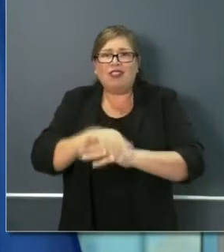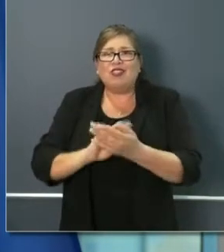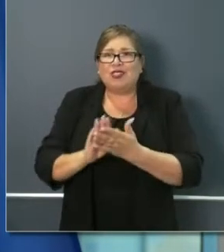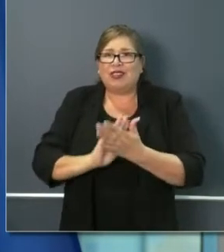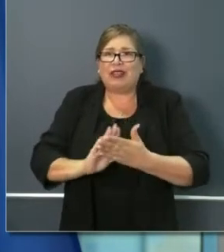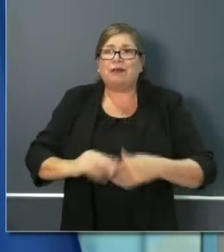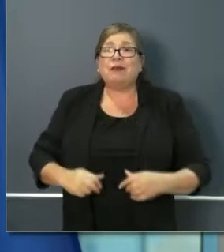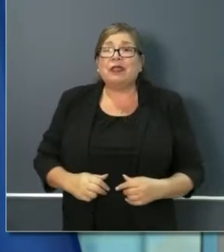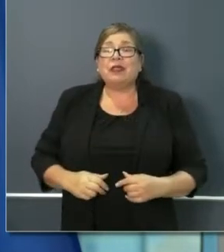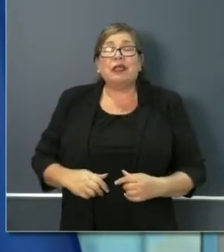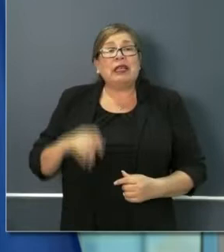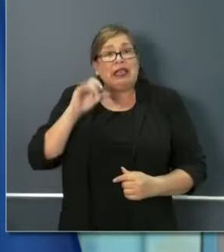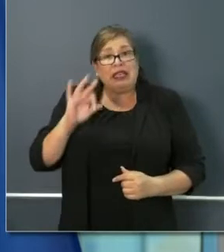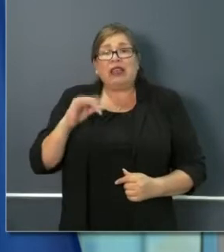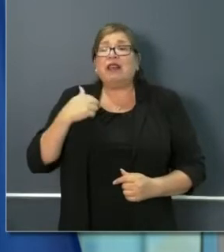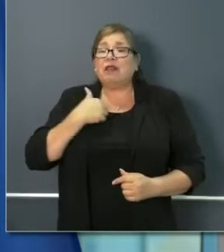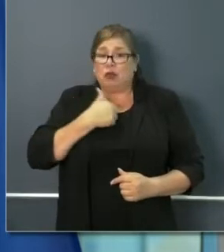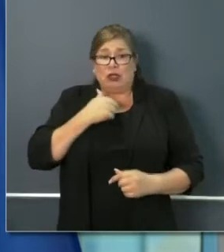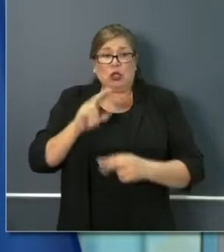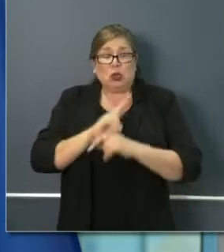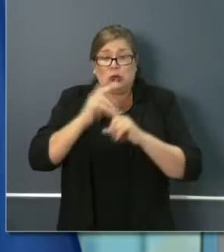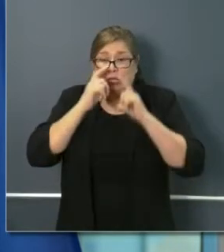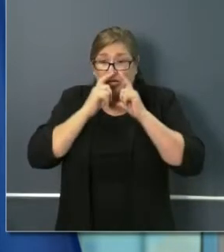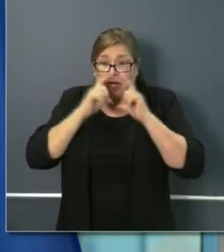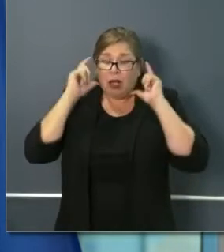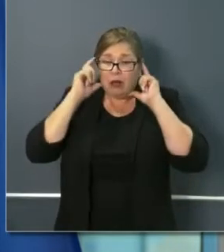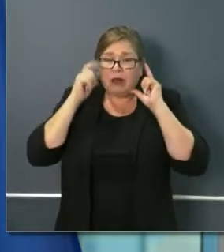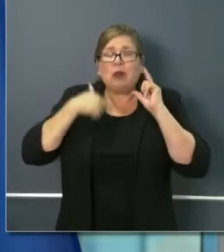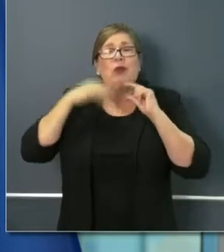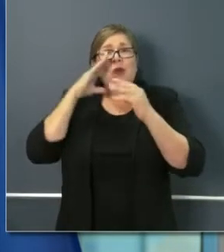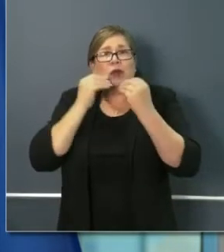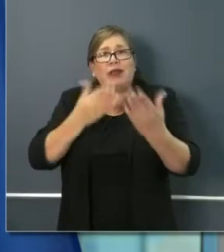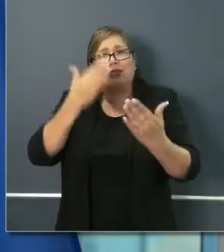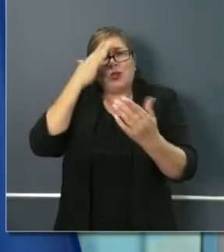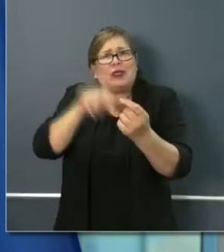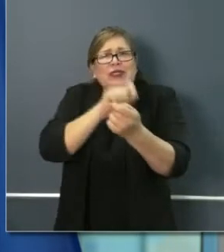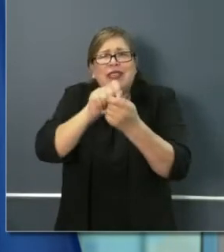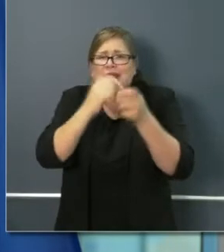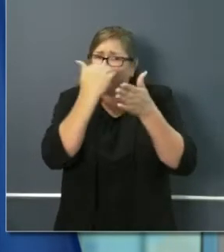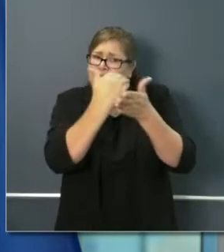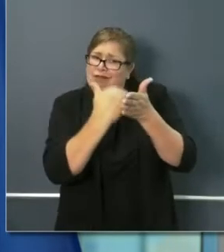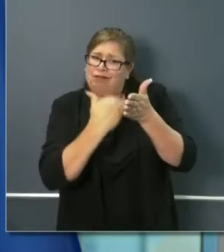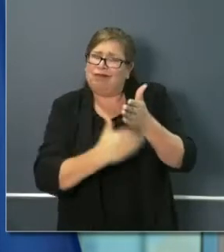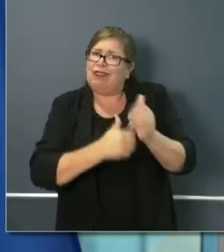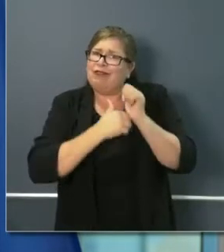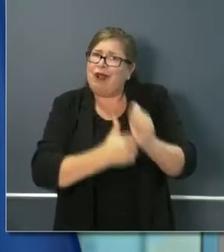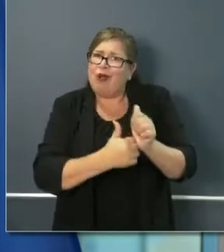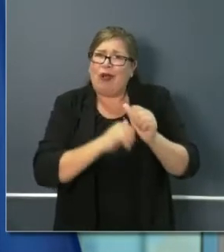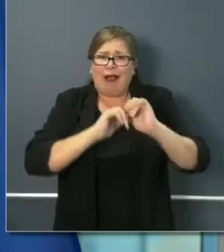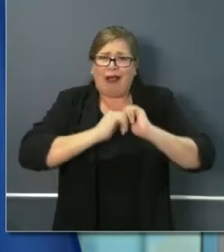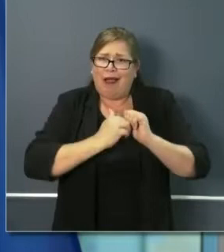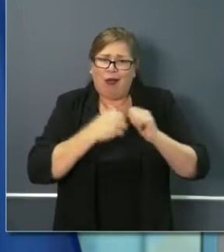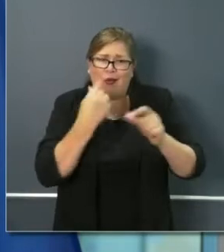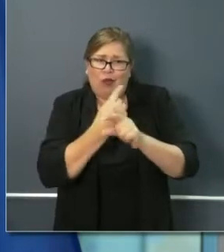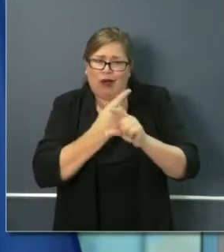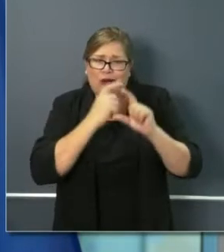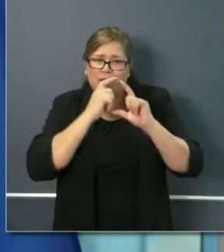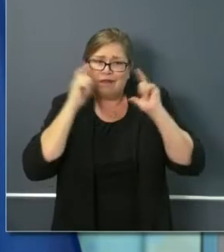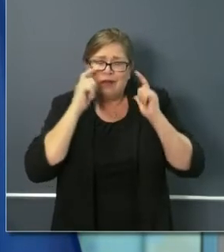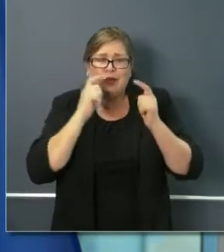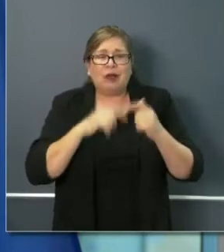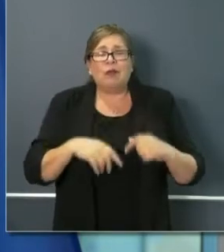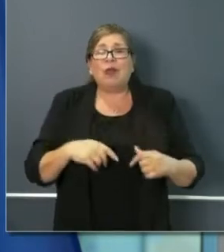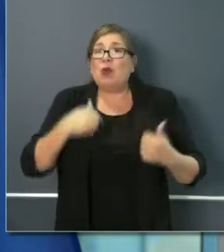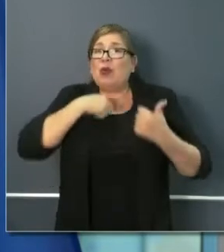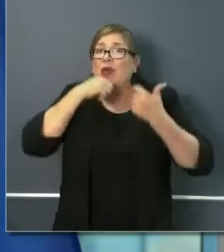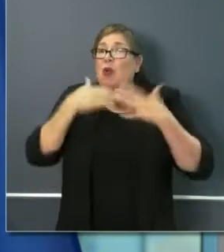coverings on, we'll lay out guidelines in specific terms of what that means and what it doesn't mean. The last thing we want are people